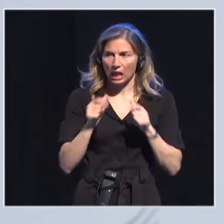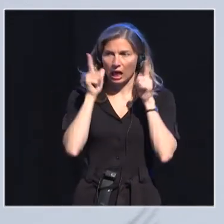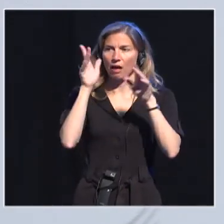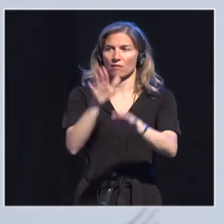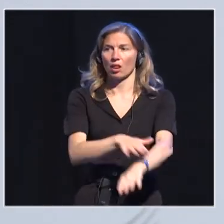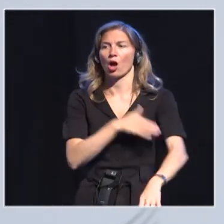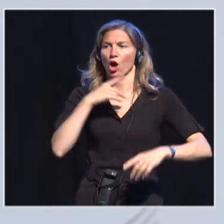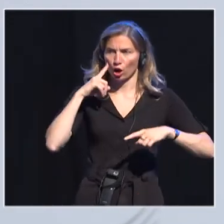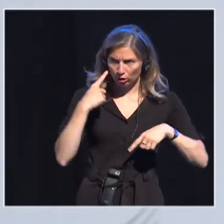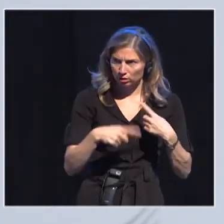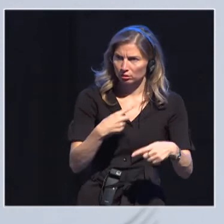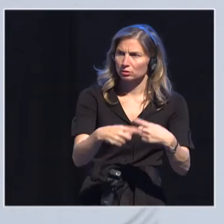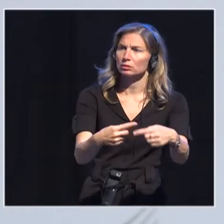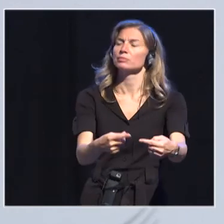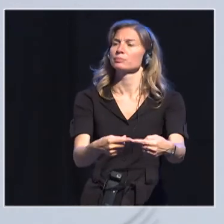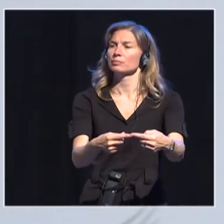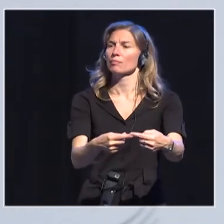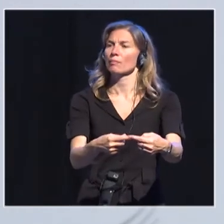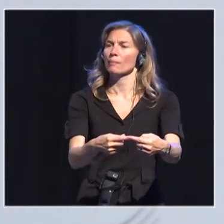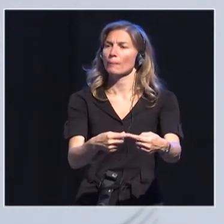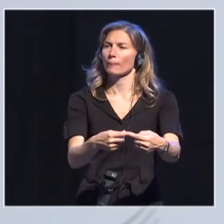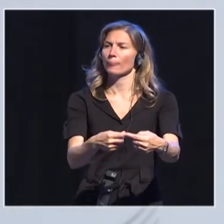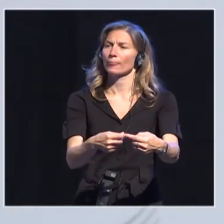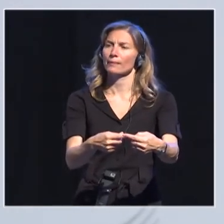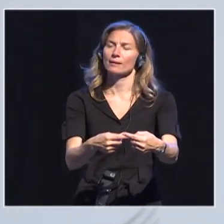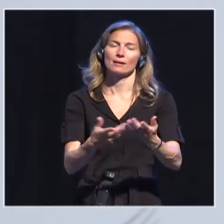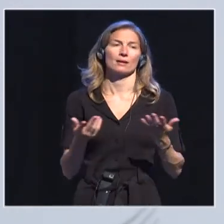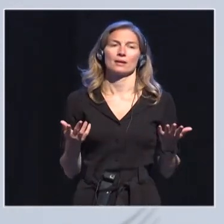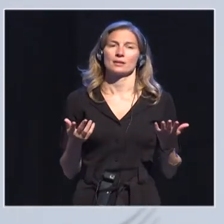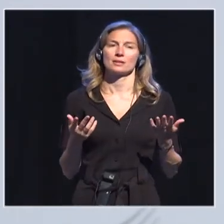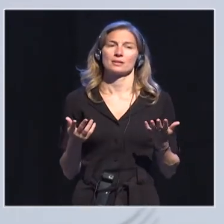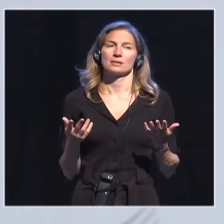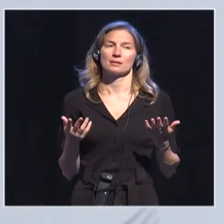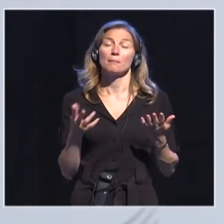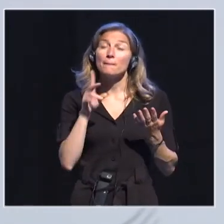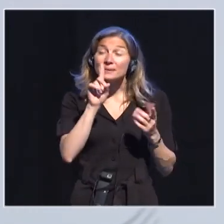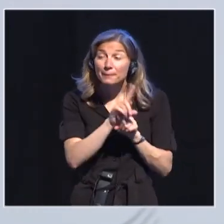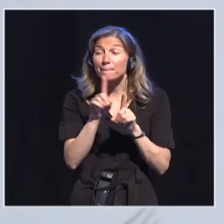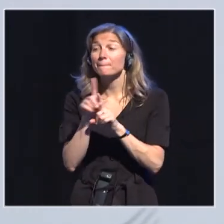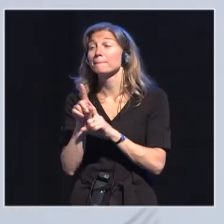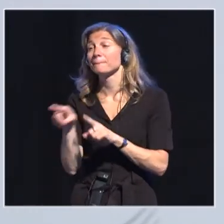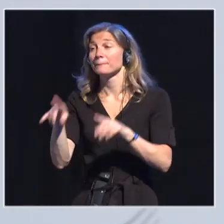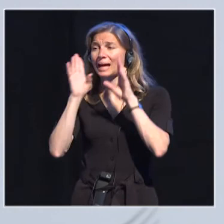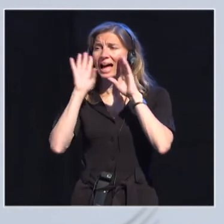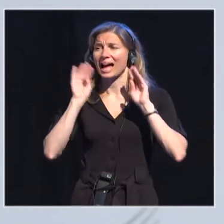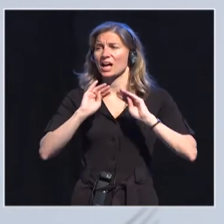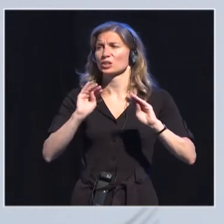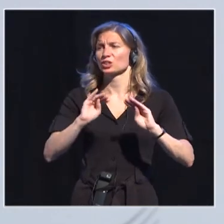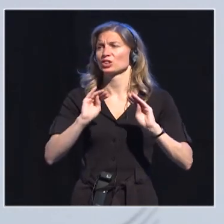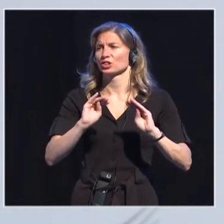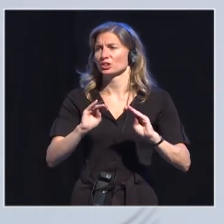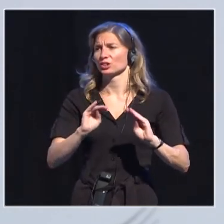the classroom. But there as well, I think there is an opportunity for leapfrogging in education. And